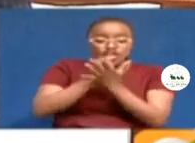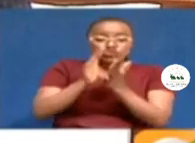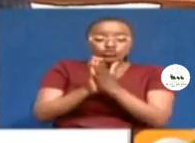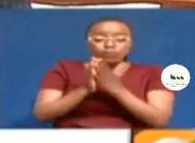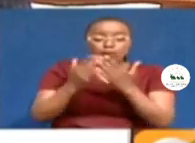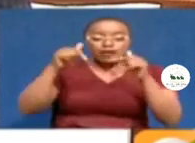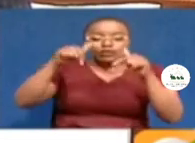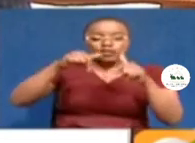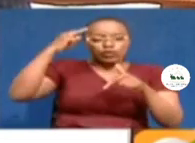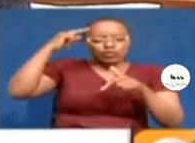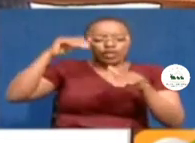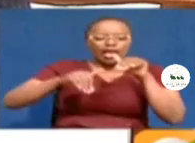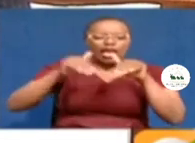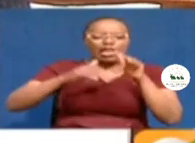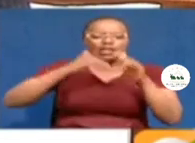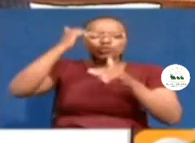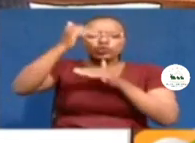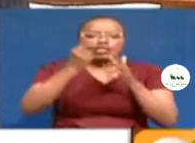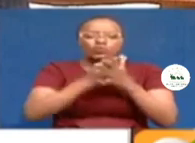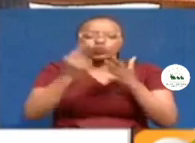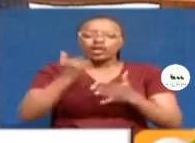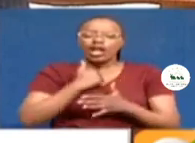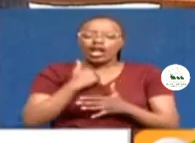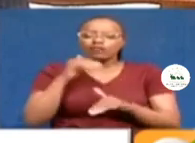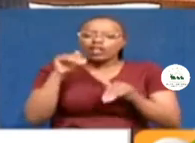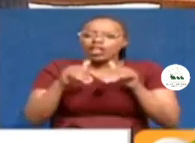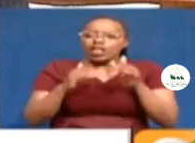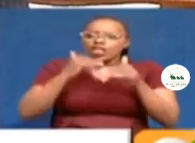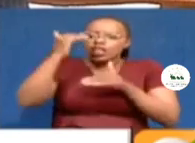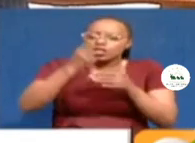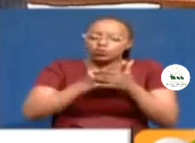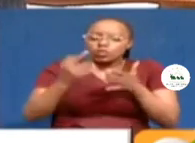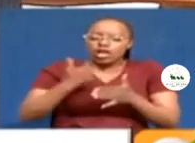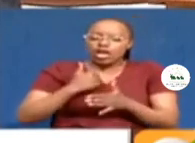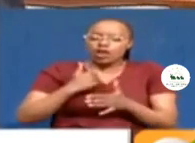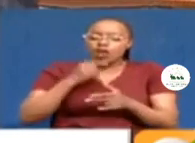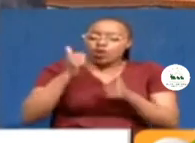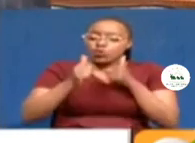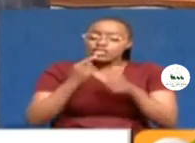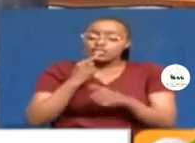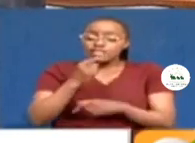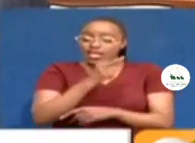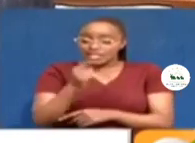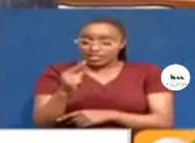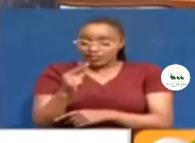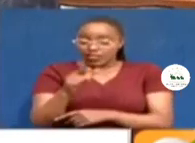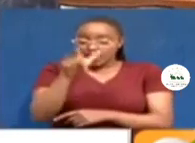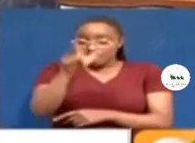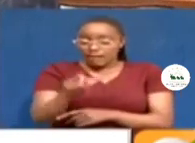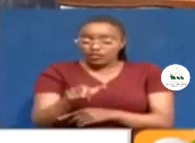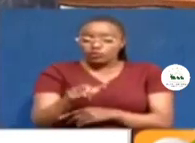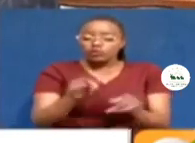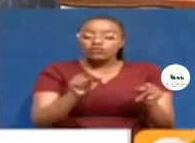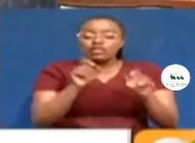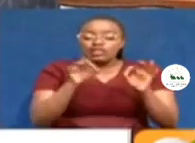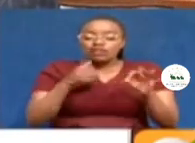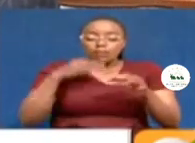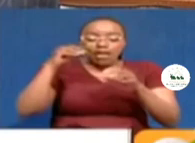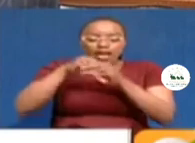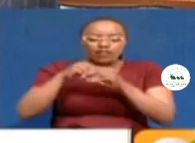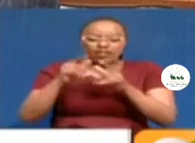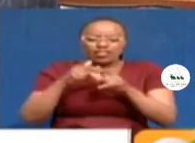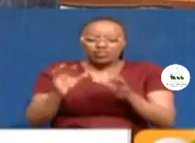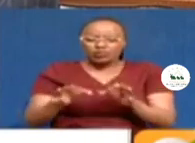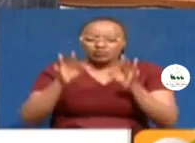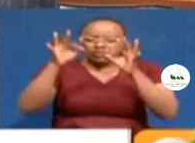you would think that we have an elections next week. We have elections next week, which tells one story. If I'm an investor, I would